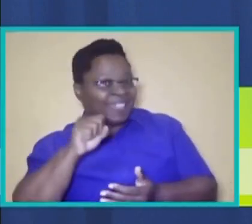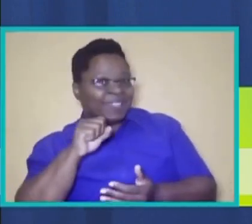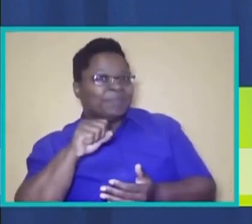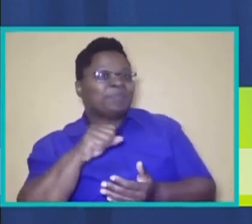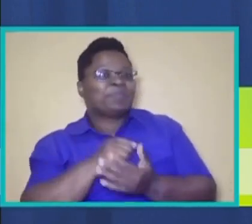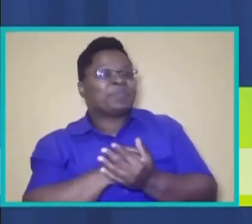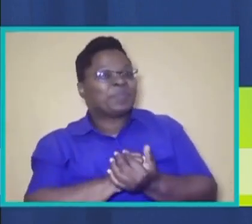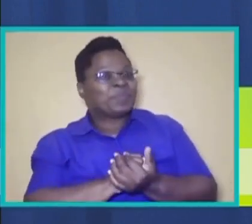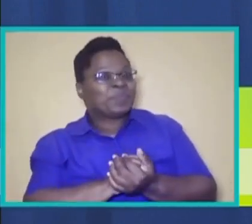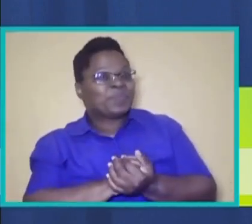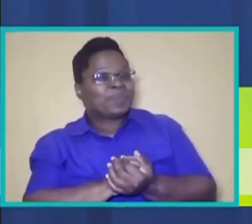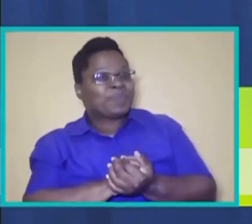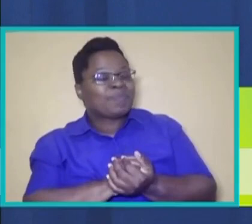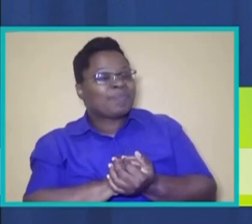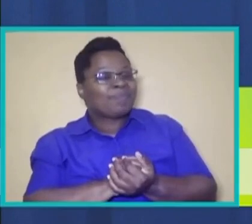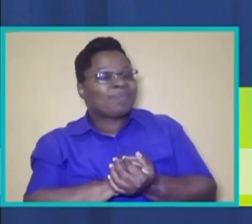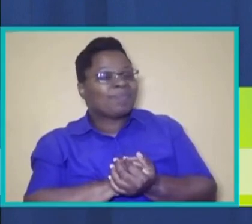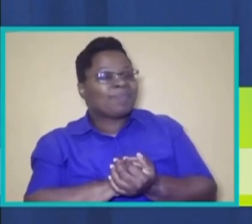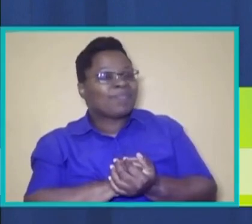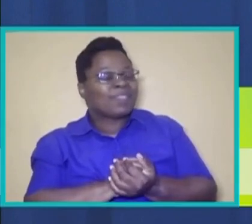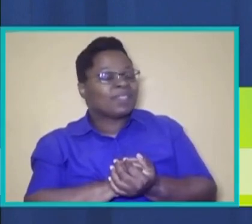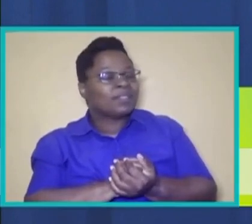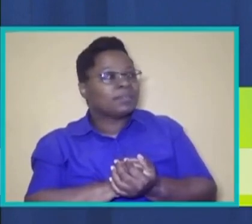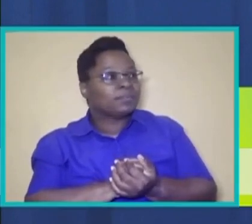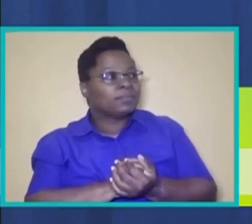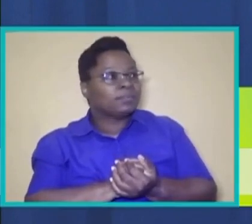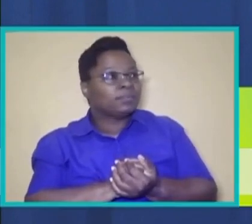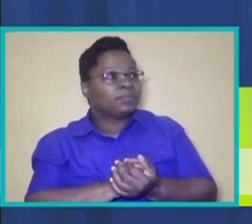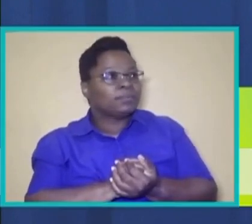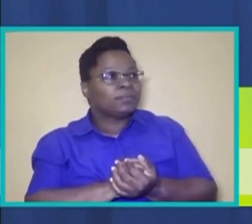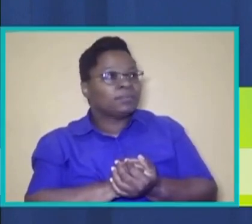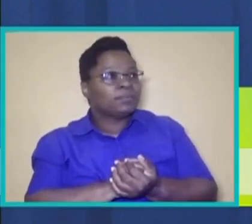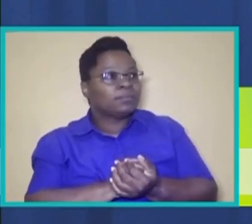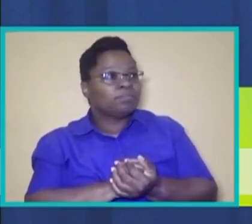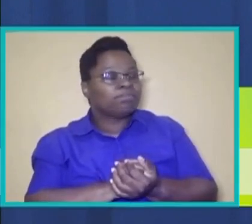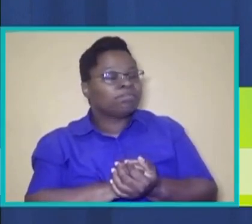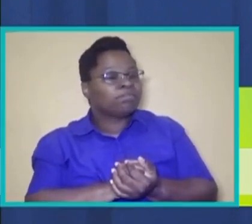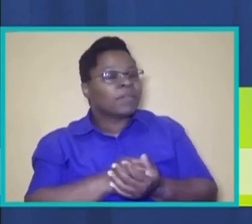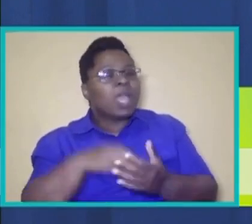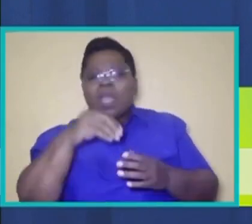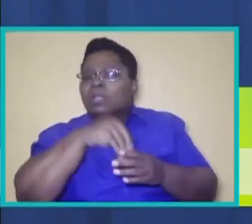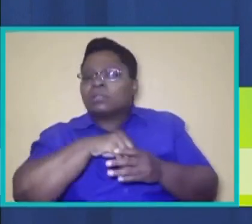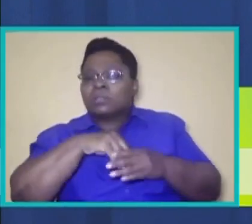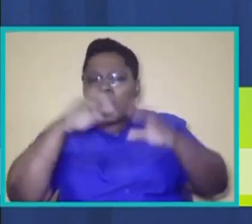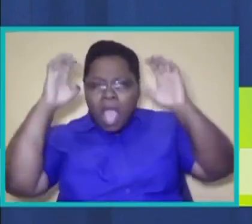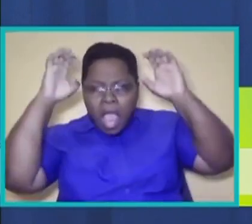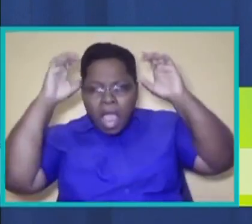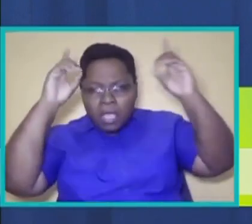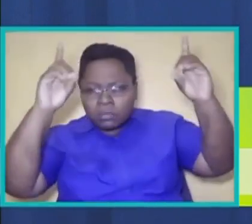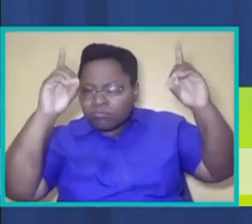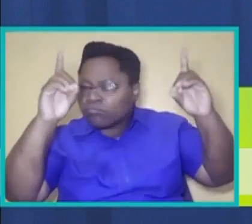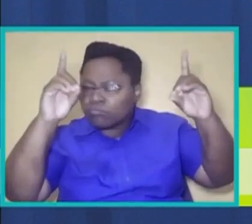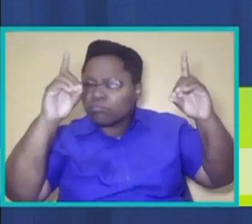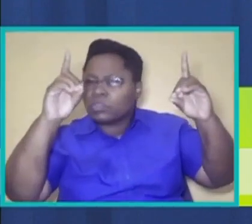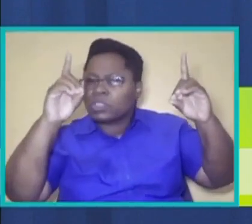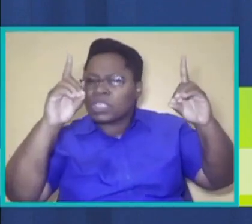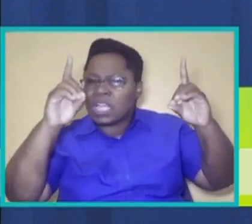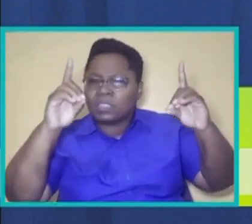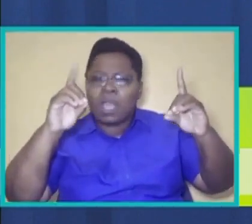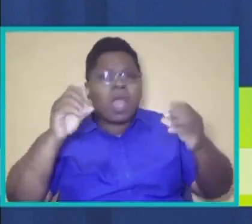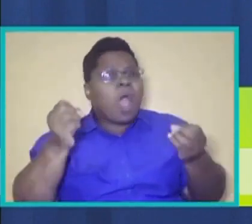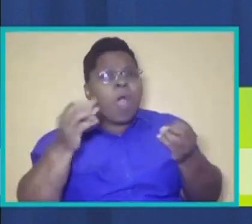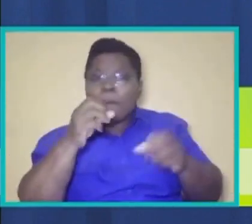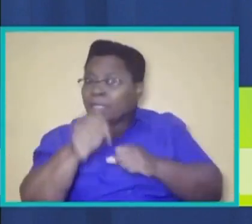I have been in the education system for 35 years and retired now. And there are